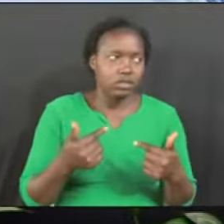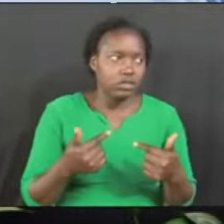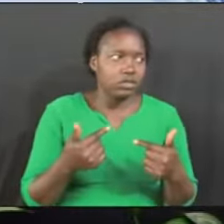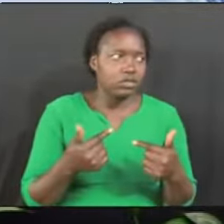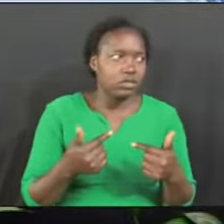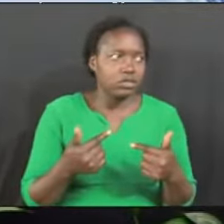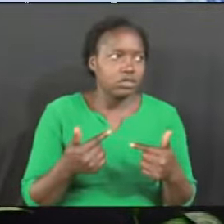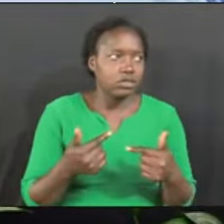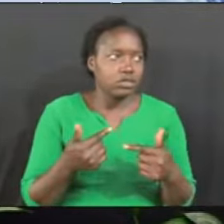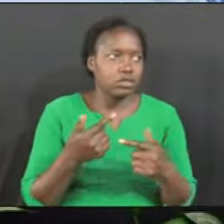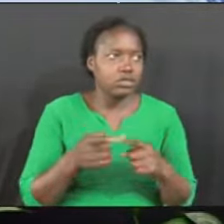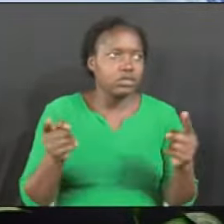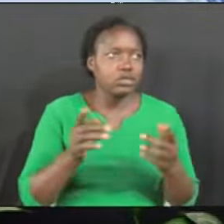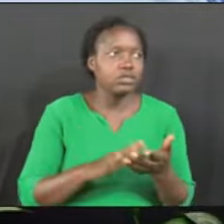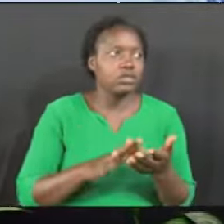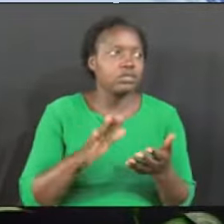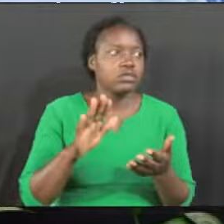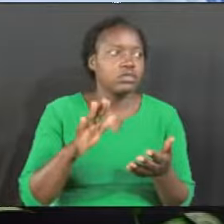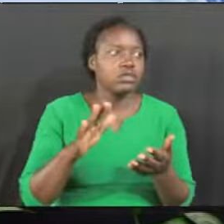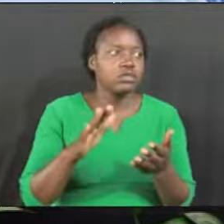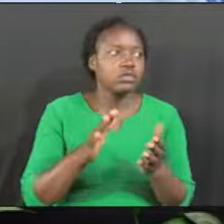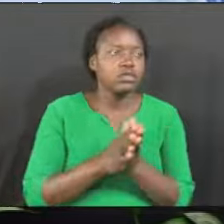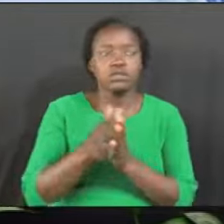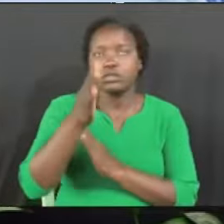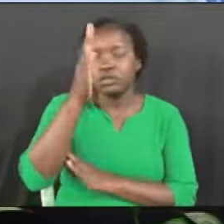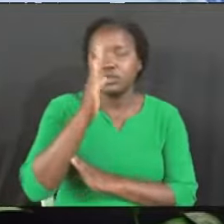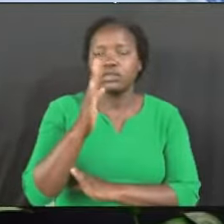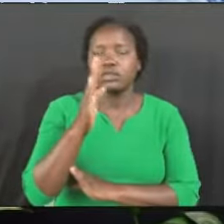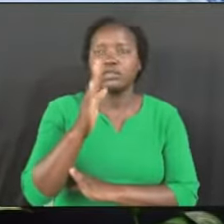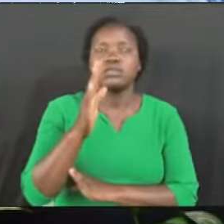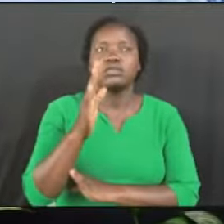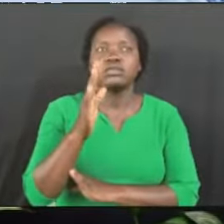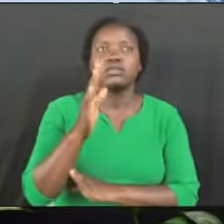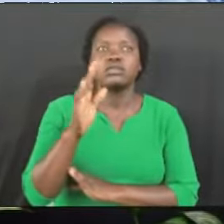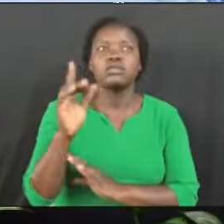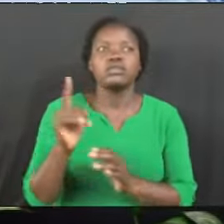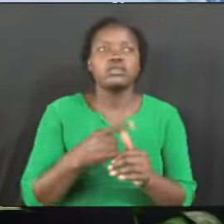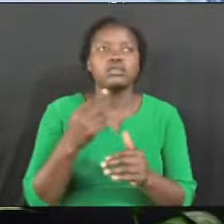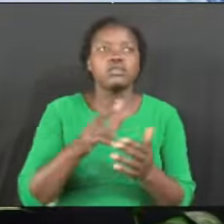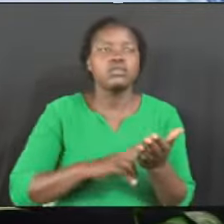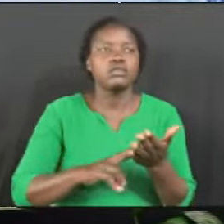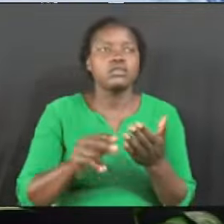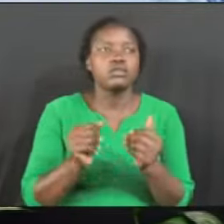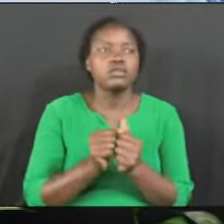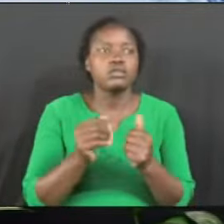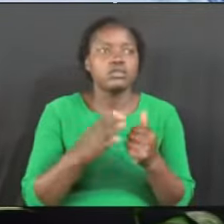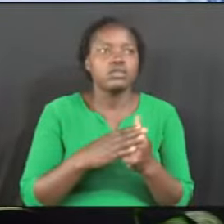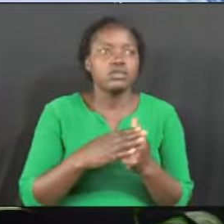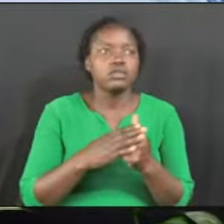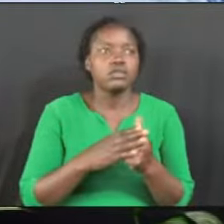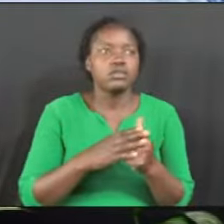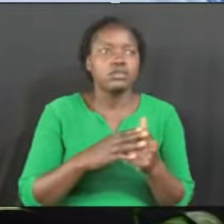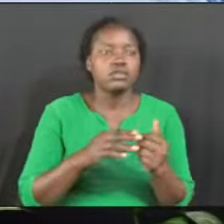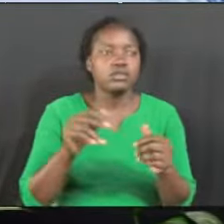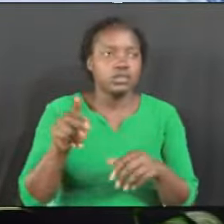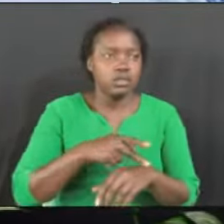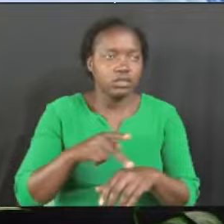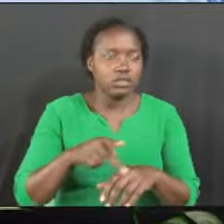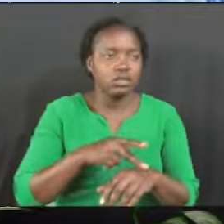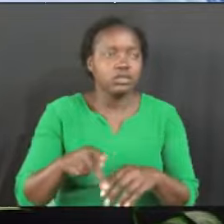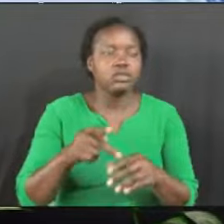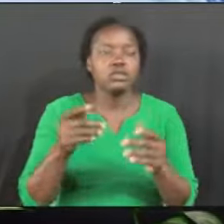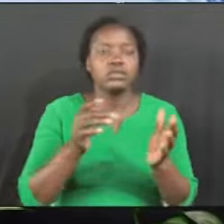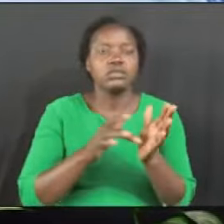ourselves, but to glorify God. In fact, in the first verse of the 19th Psalm, the Bible declares